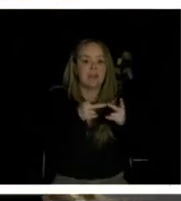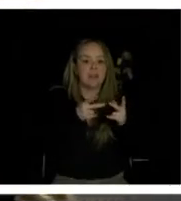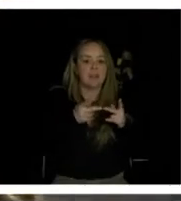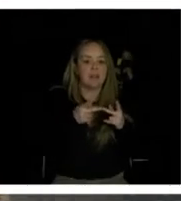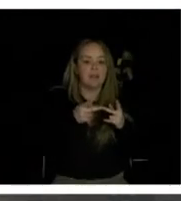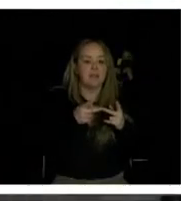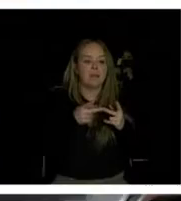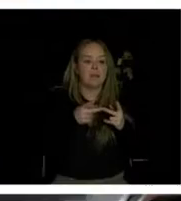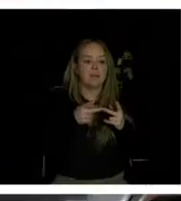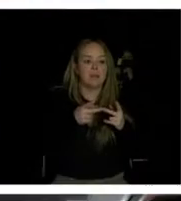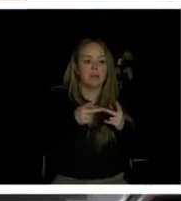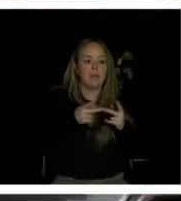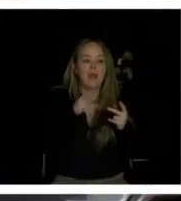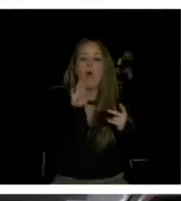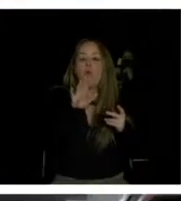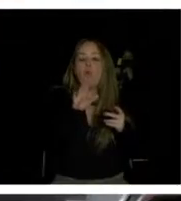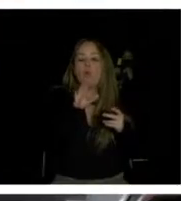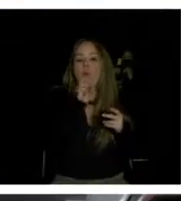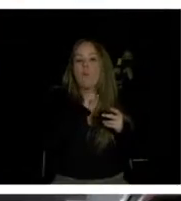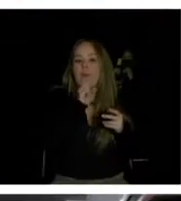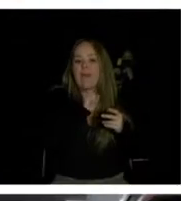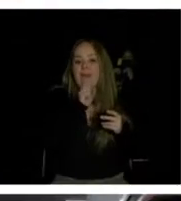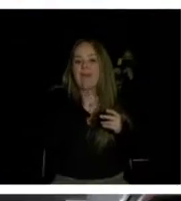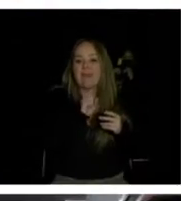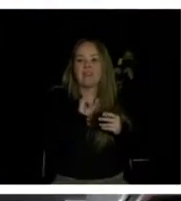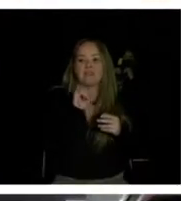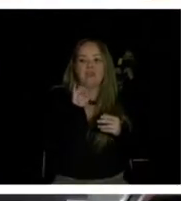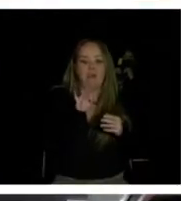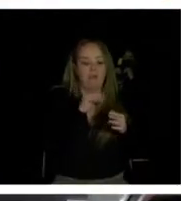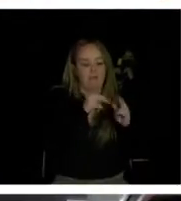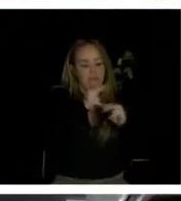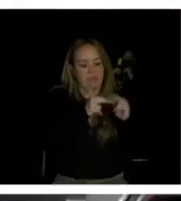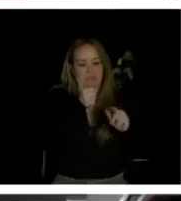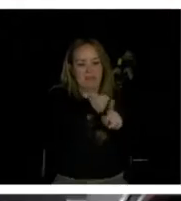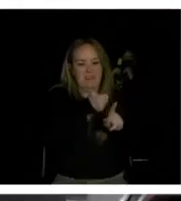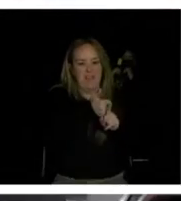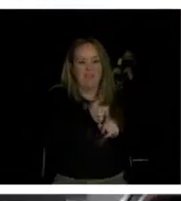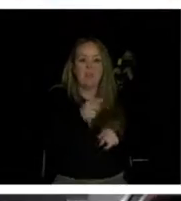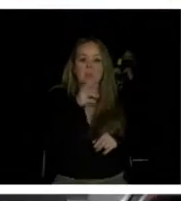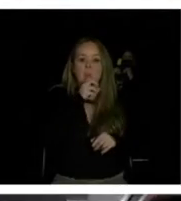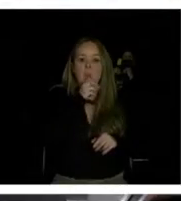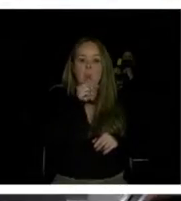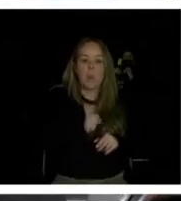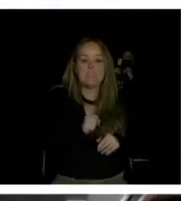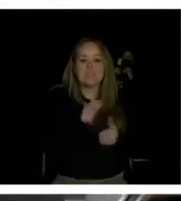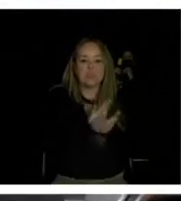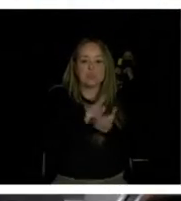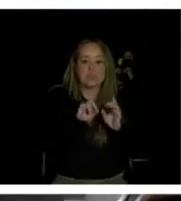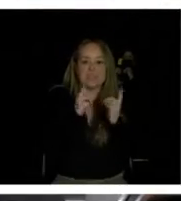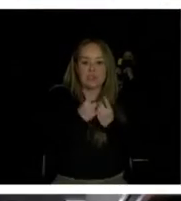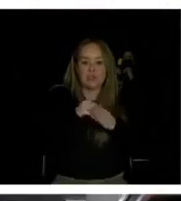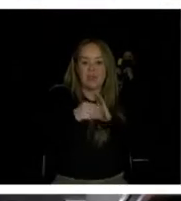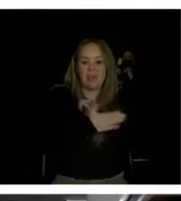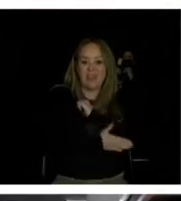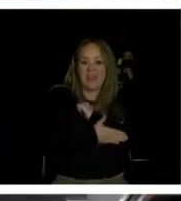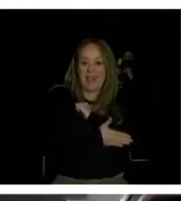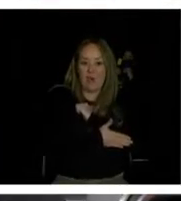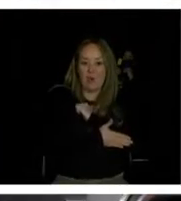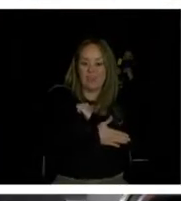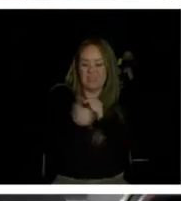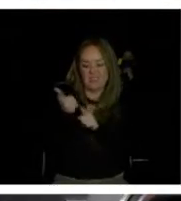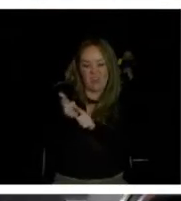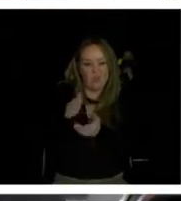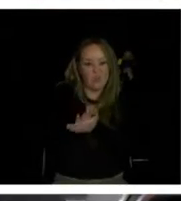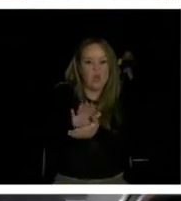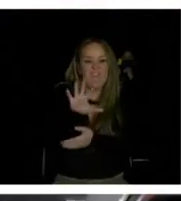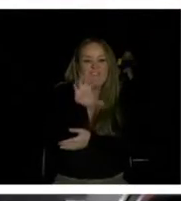average age of school buildings in El Paso ISD as the oldest school district in the county is 50 years